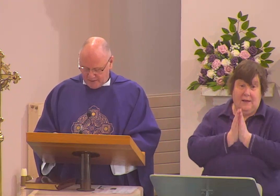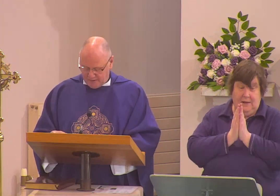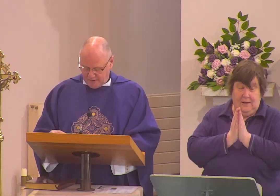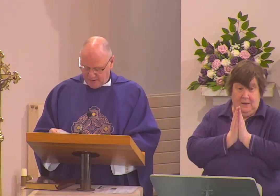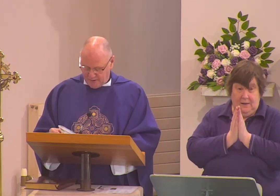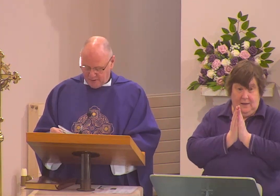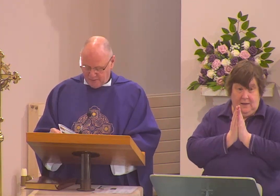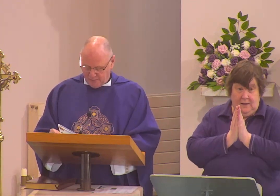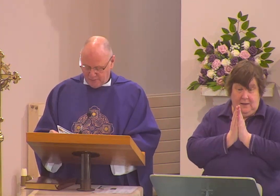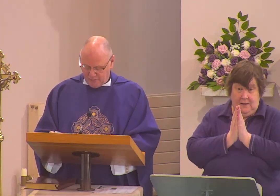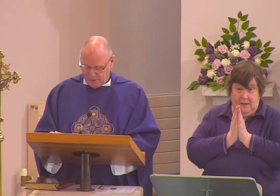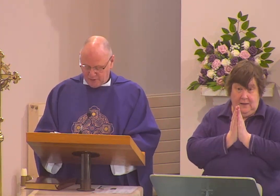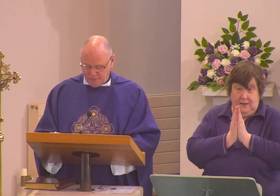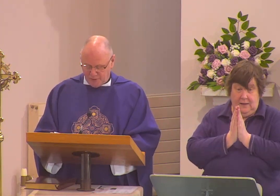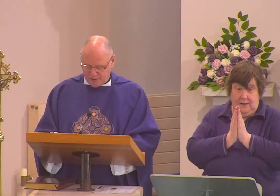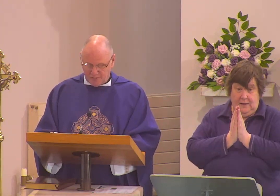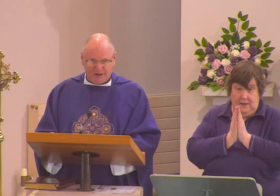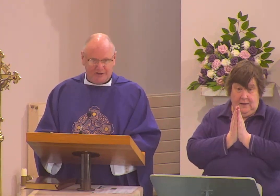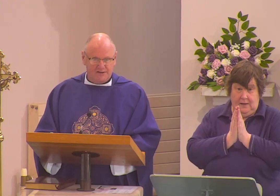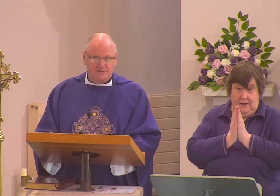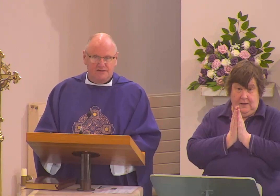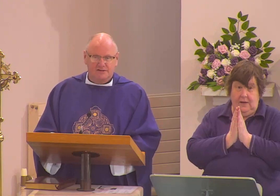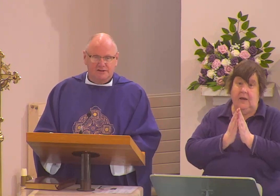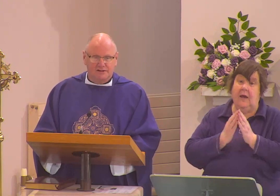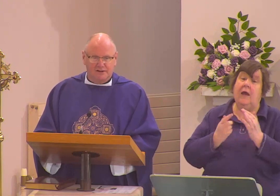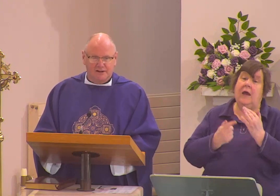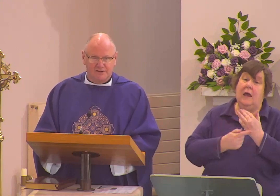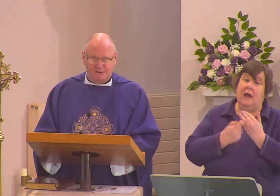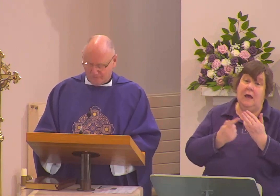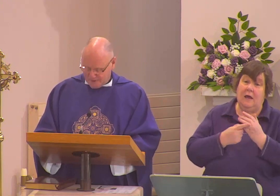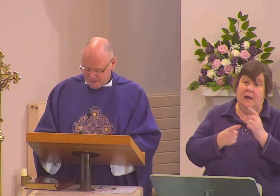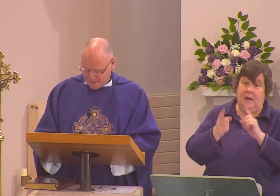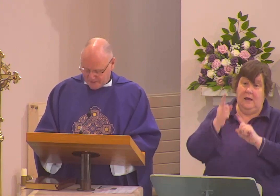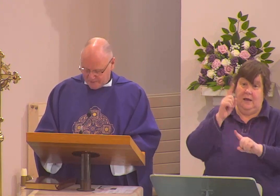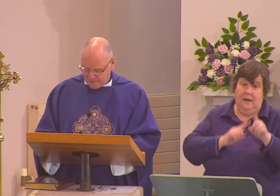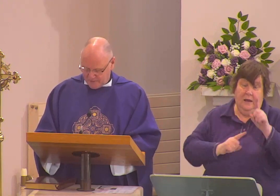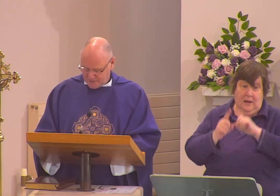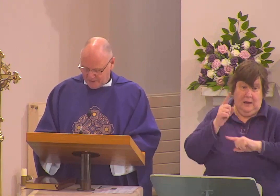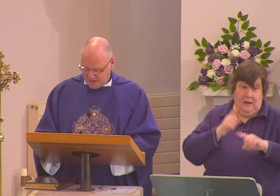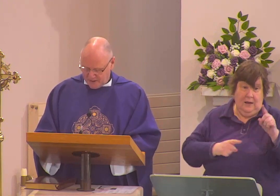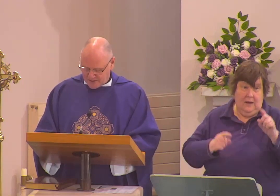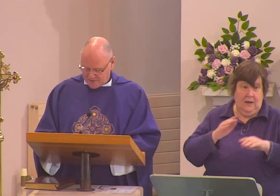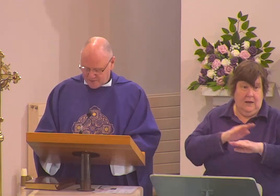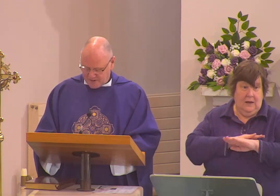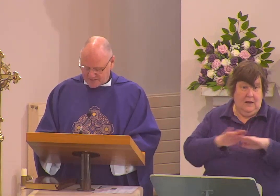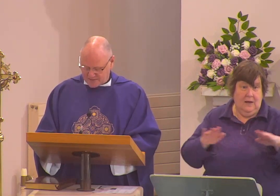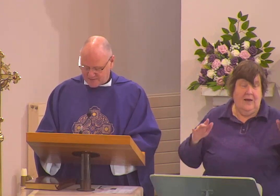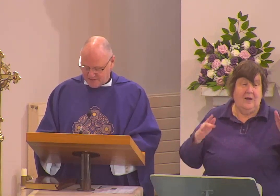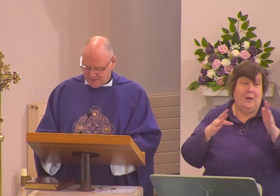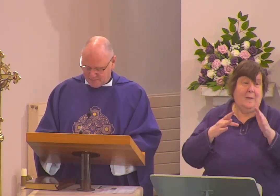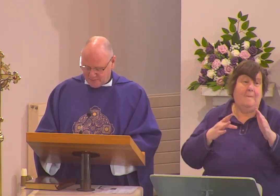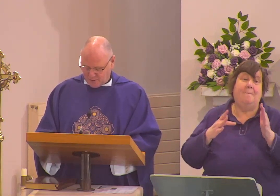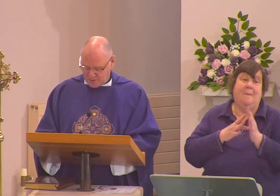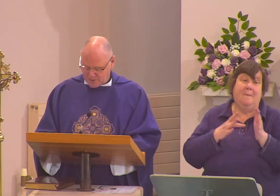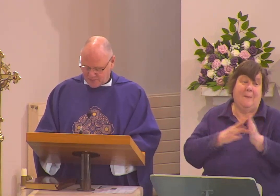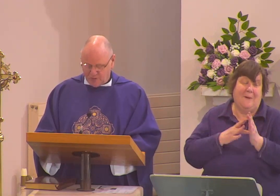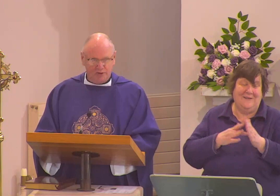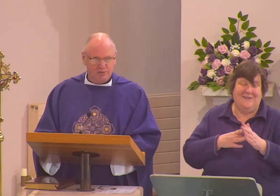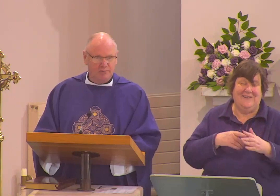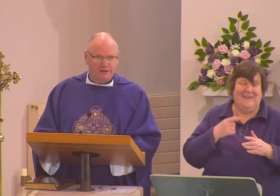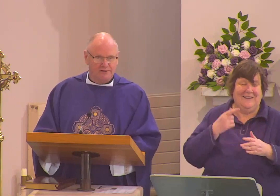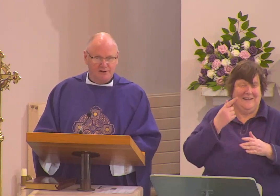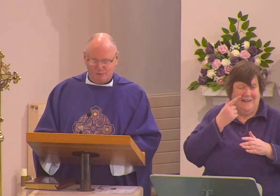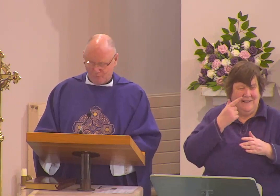Any unimportant meetings, and that's a lovely thing to the ears of a priest, because